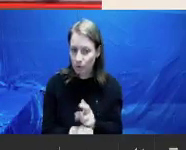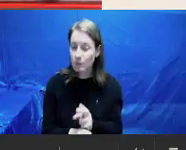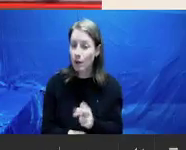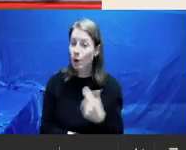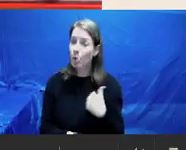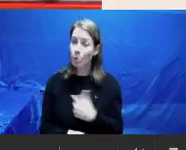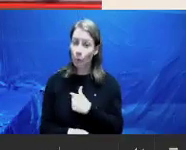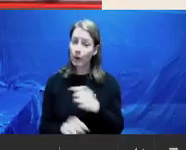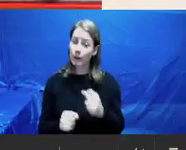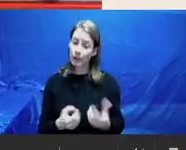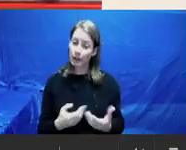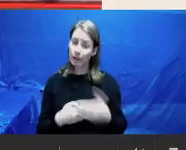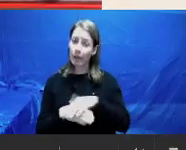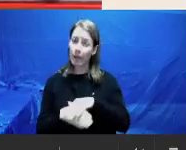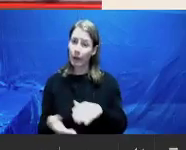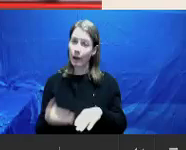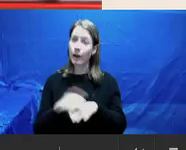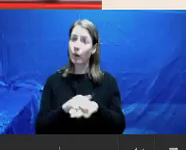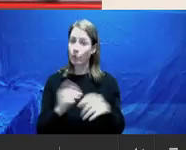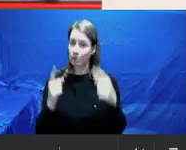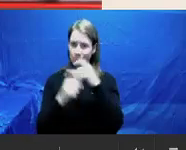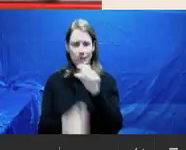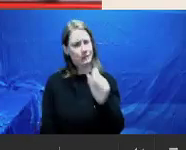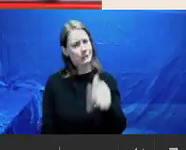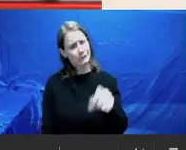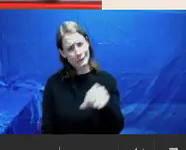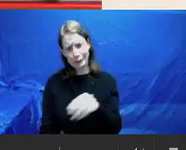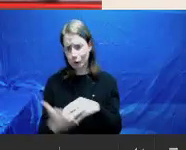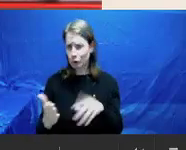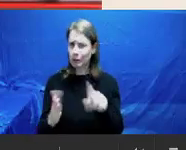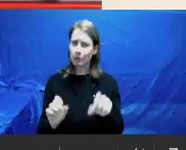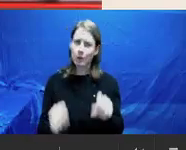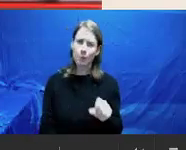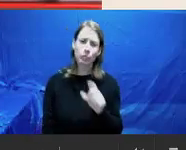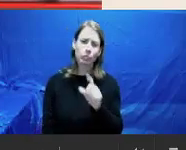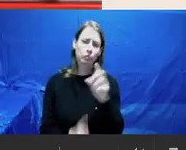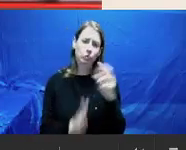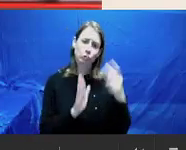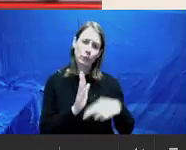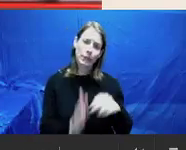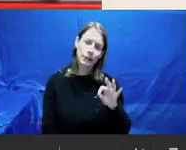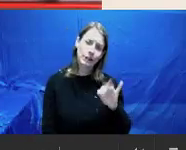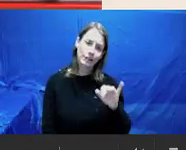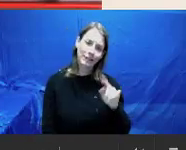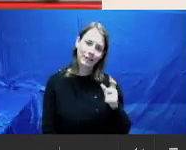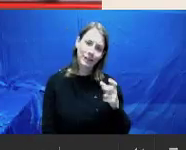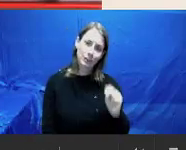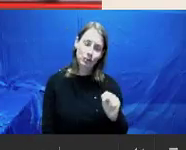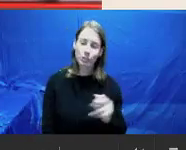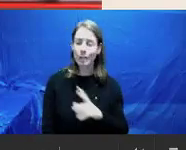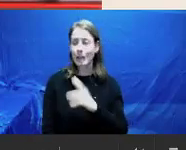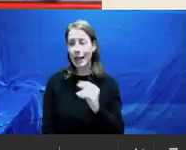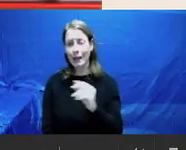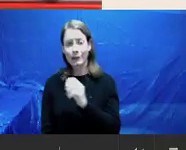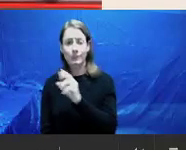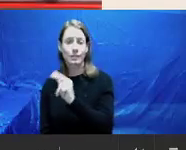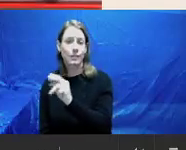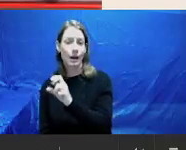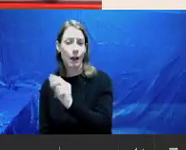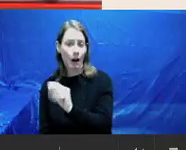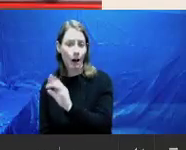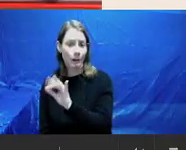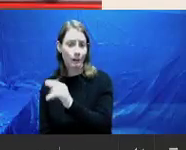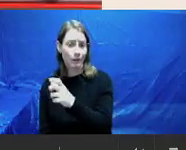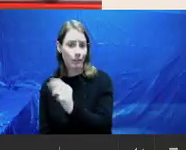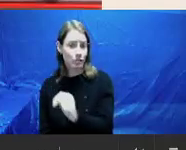classrooms. So yes, students need to read fiction. Yes, they need to read nonfiction, but they also need to be able to read infographics and poetry and film and music